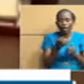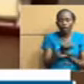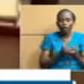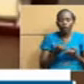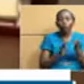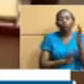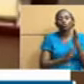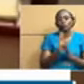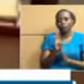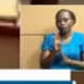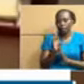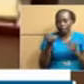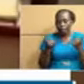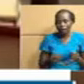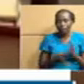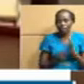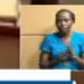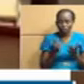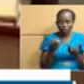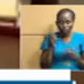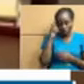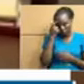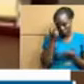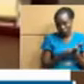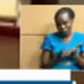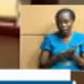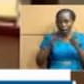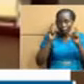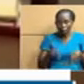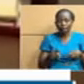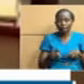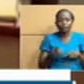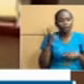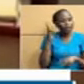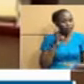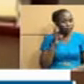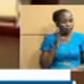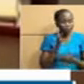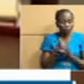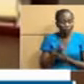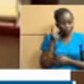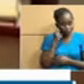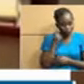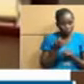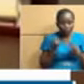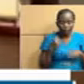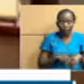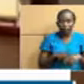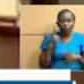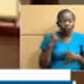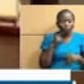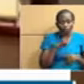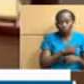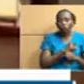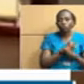is the message that the government of Uganda needs to listen. I know for sure that quite a number of government officials tend to think that social protection